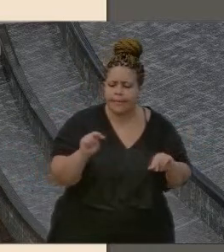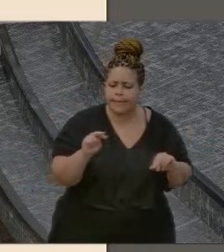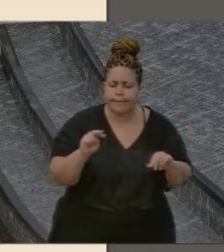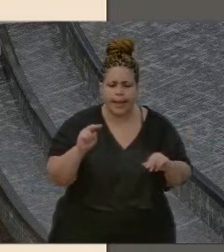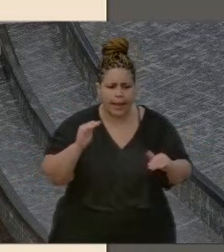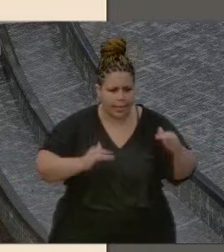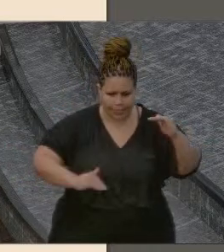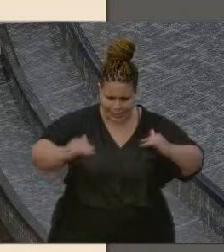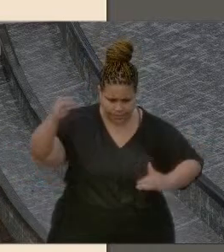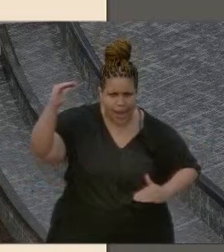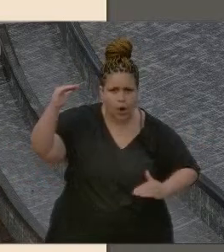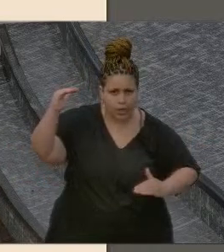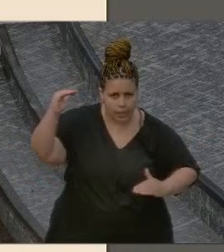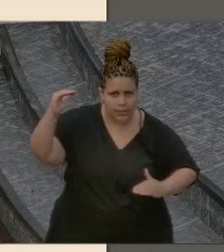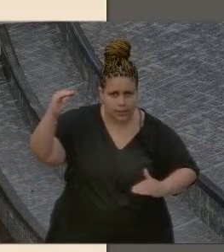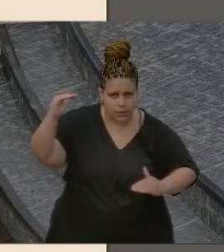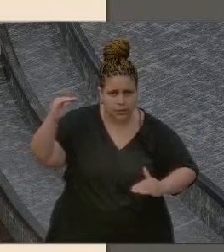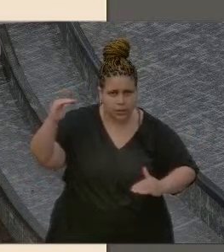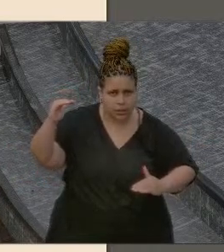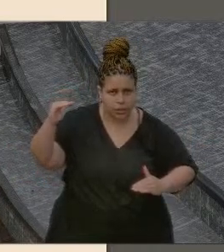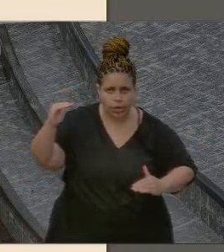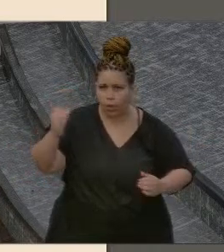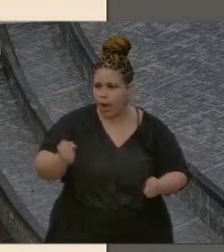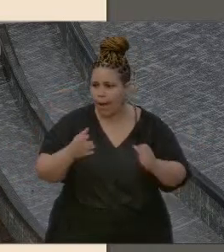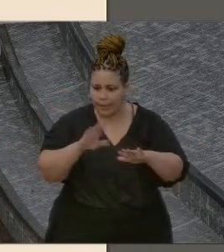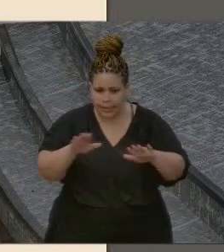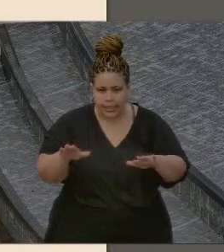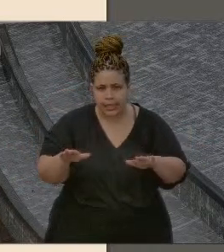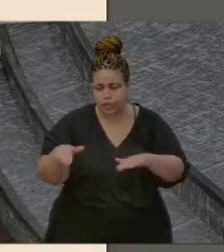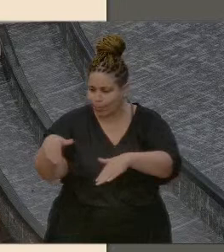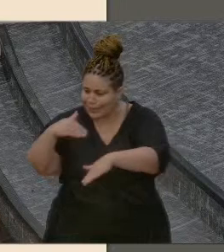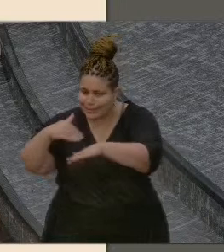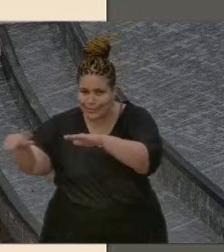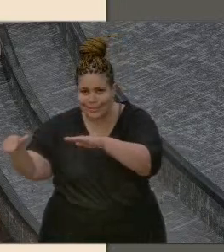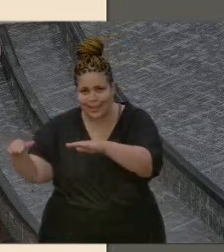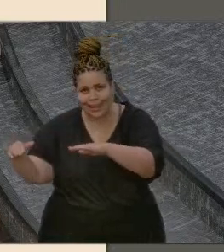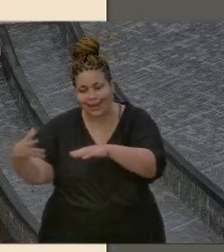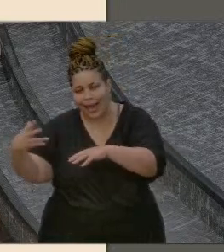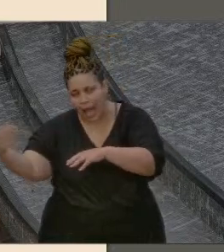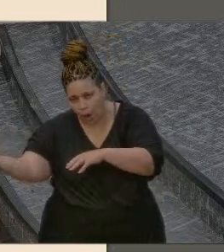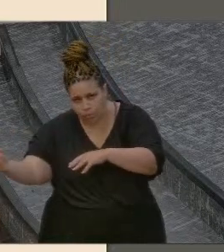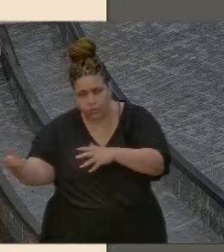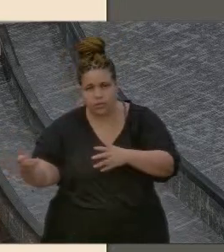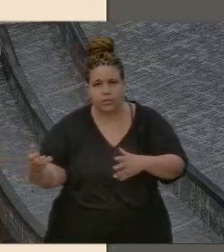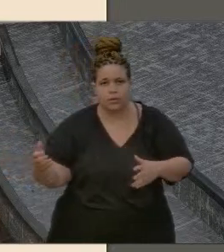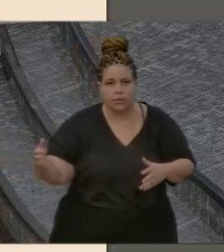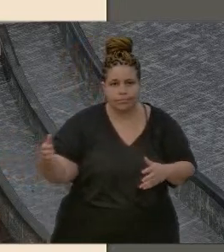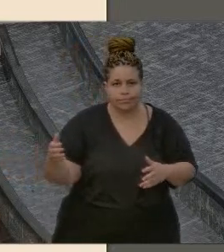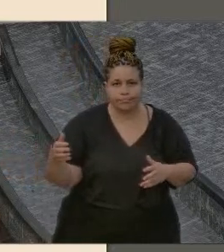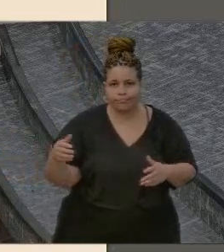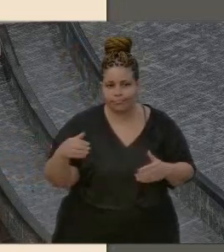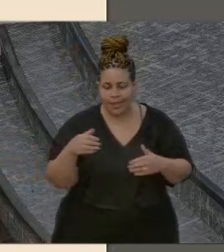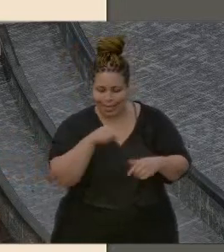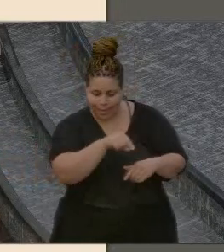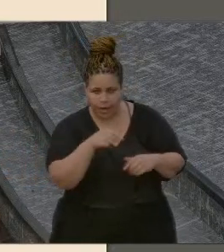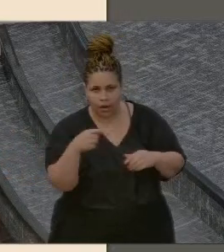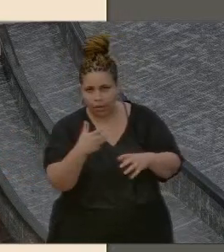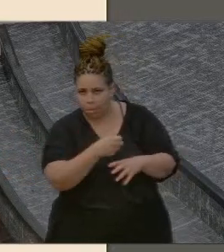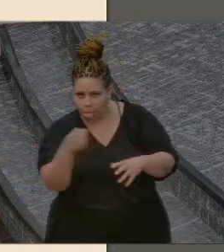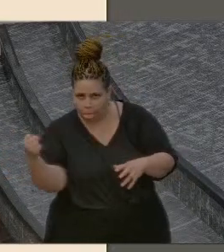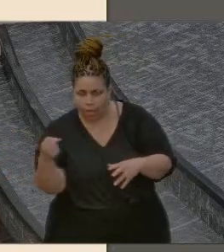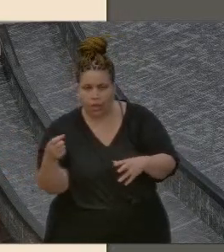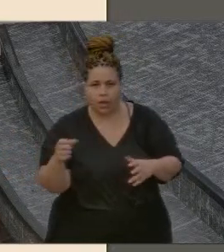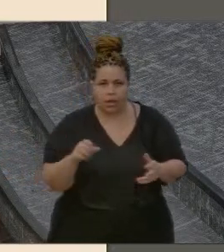And even if we have to choose where to first put some of these resources,